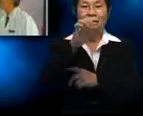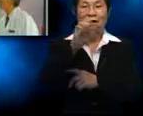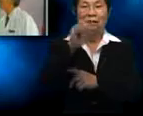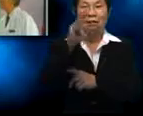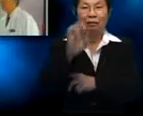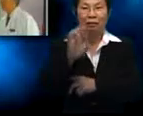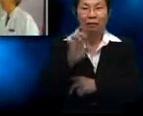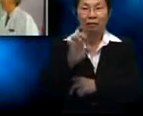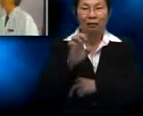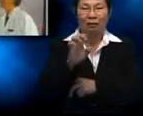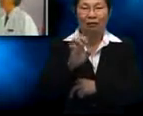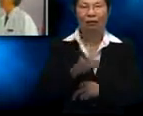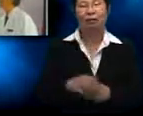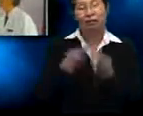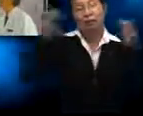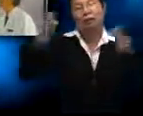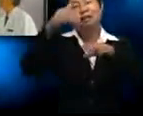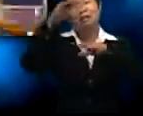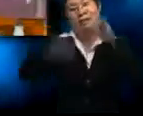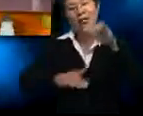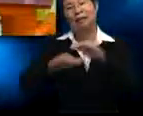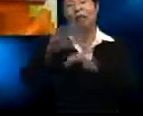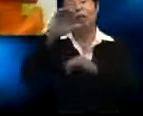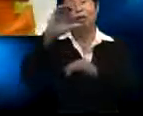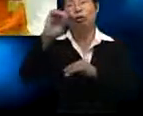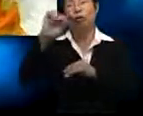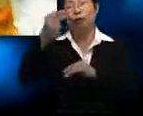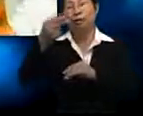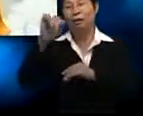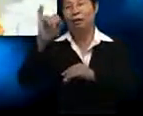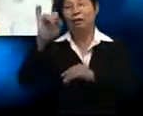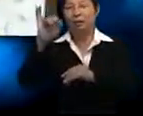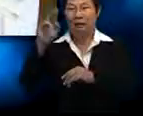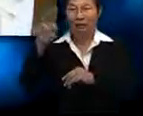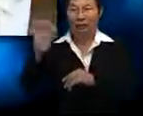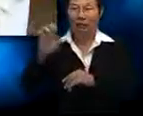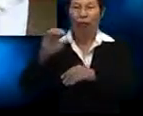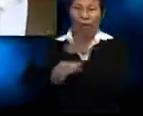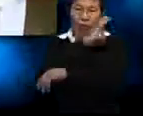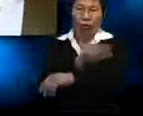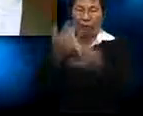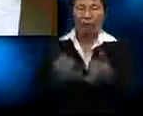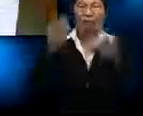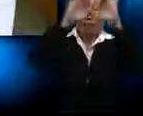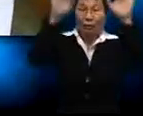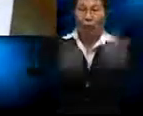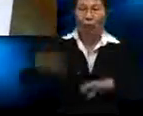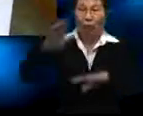the cohesive force. We should now do experiment on surface